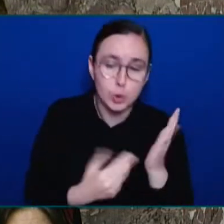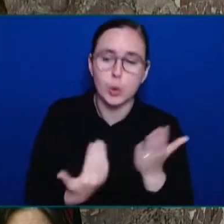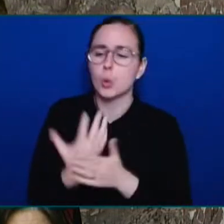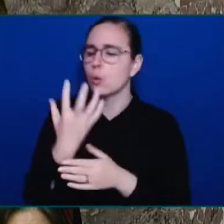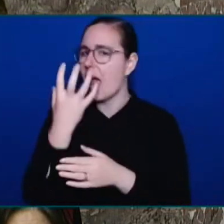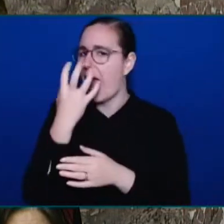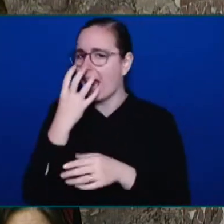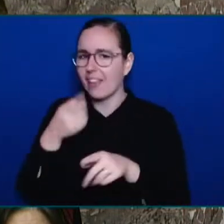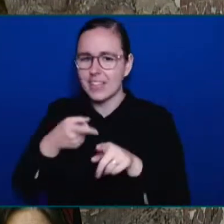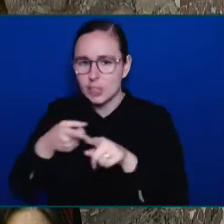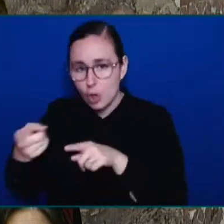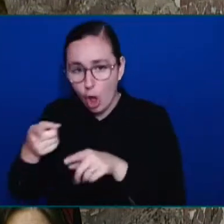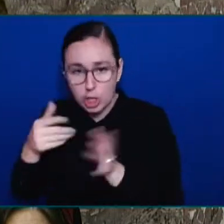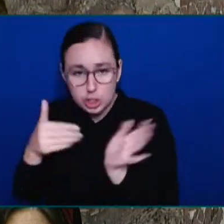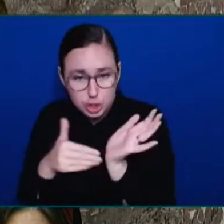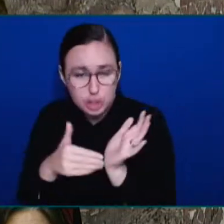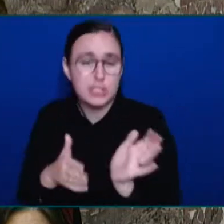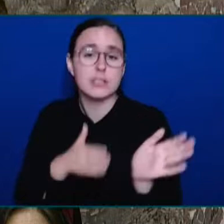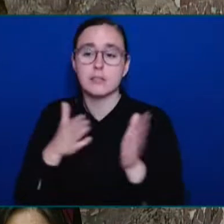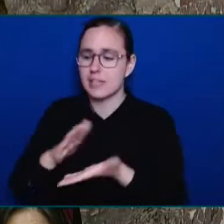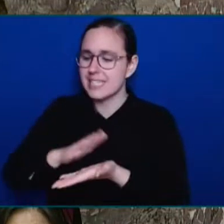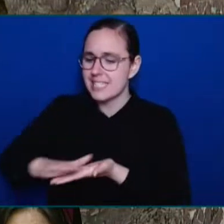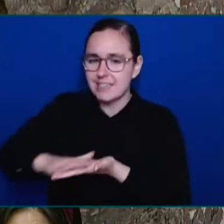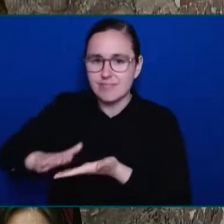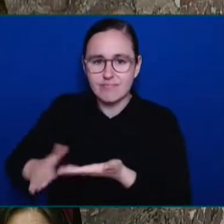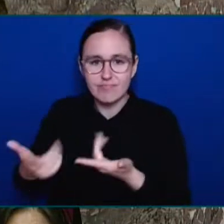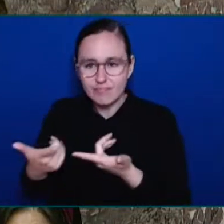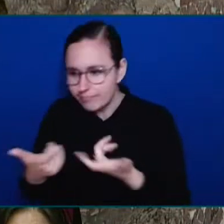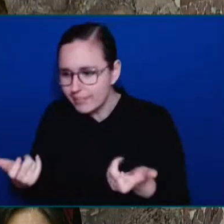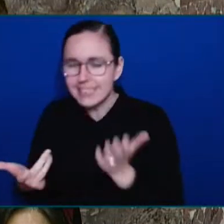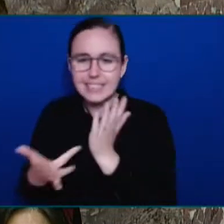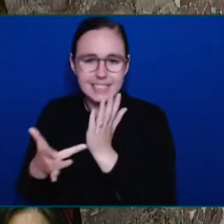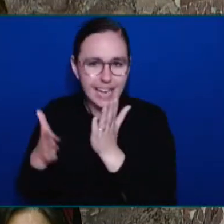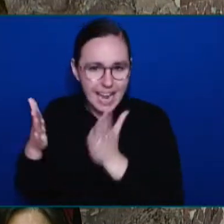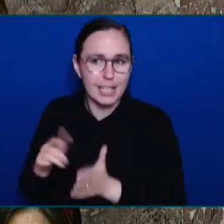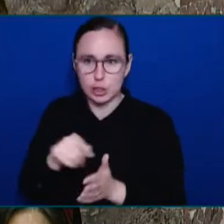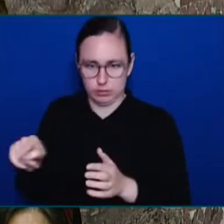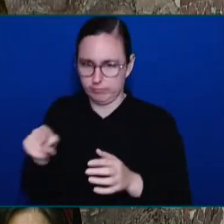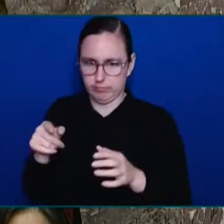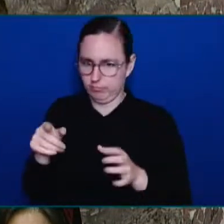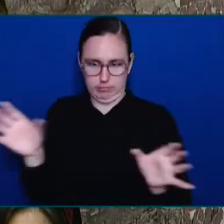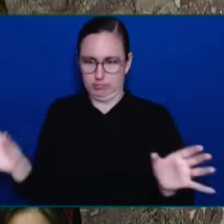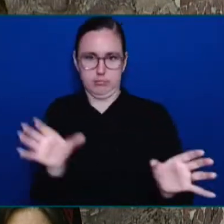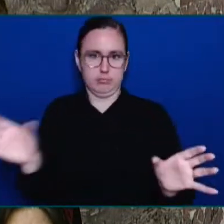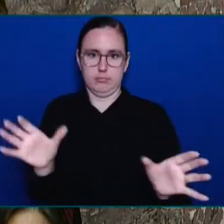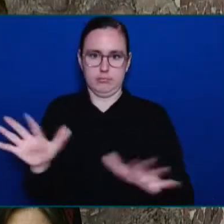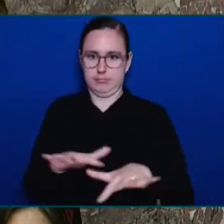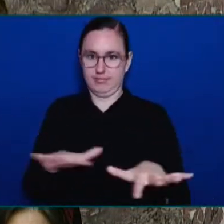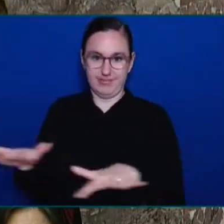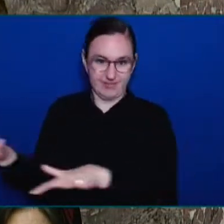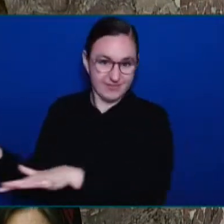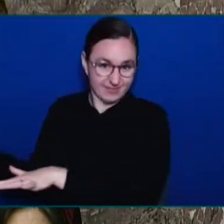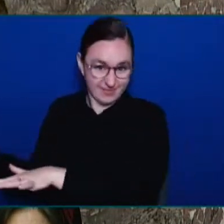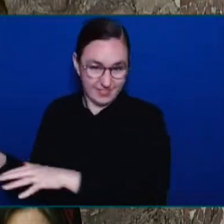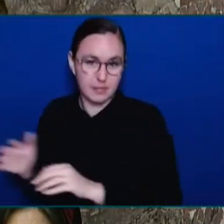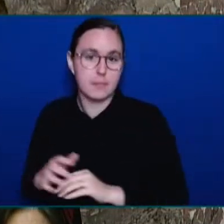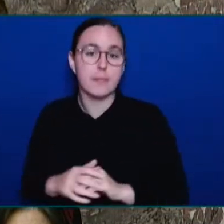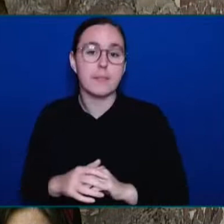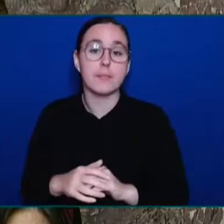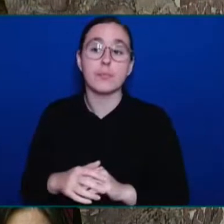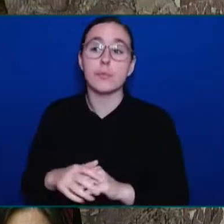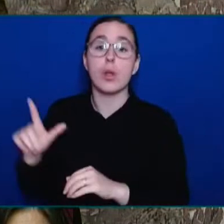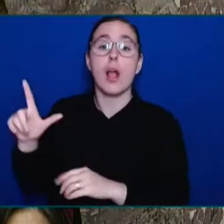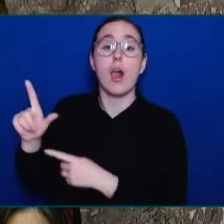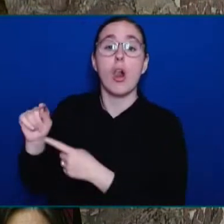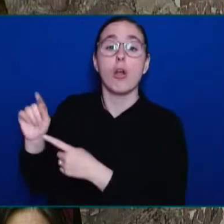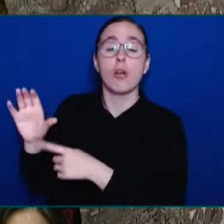In long-term care, it meant 90% of care homes were below the government's own standards, Honourable Speaker, their own standards,